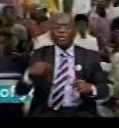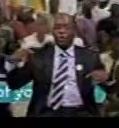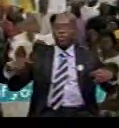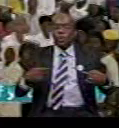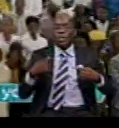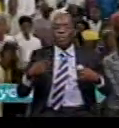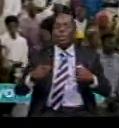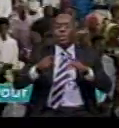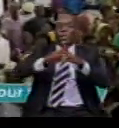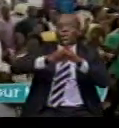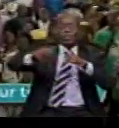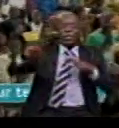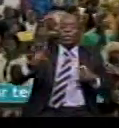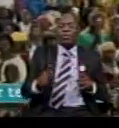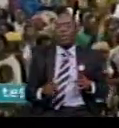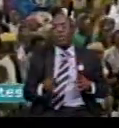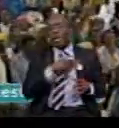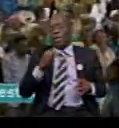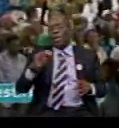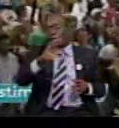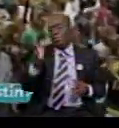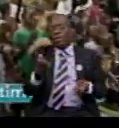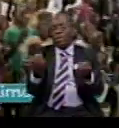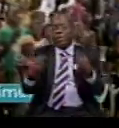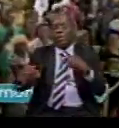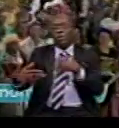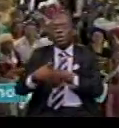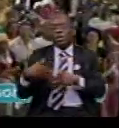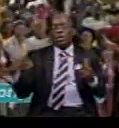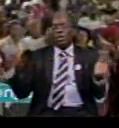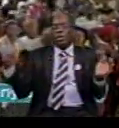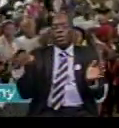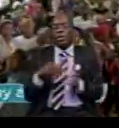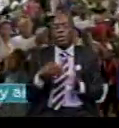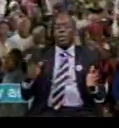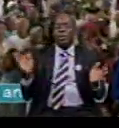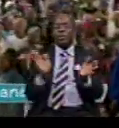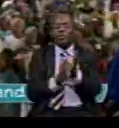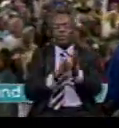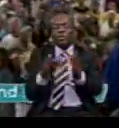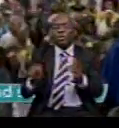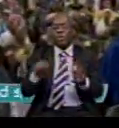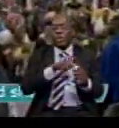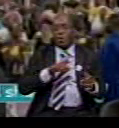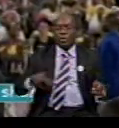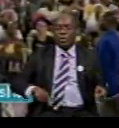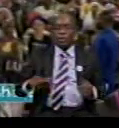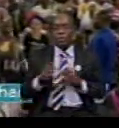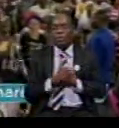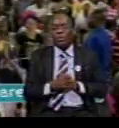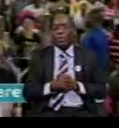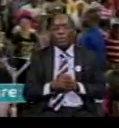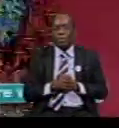has gone. Yes, sir. And it won't come back again. Amen. Praise the Lord.